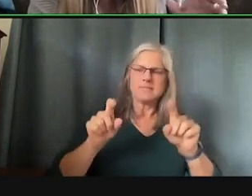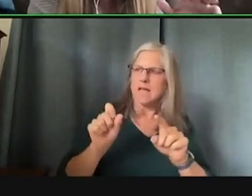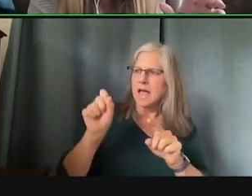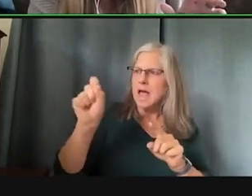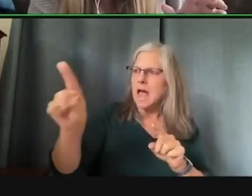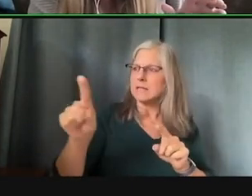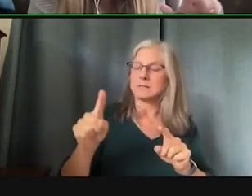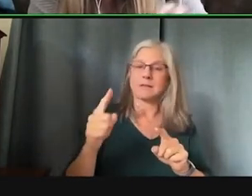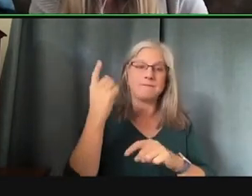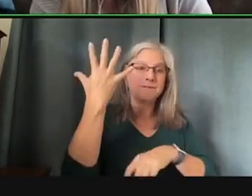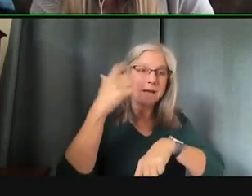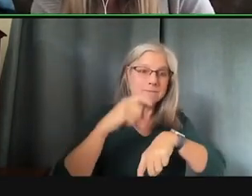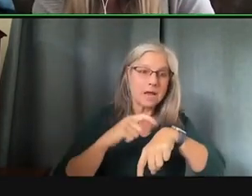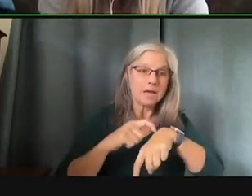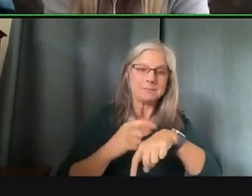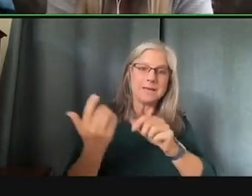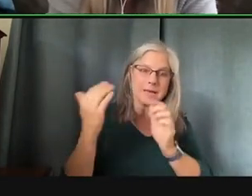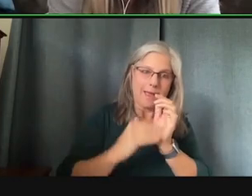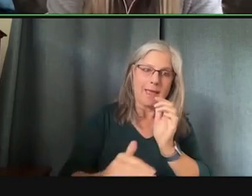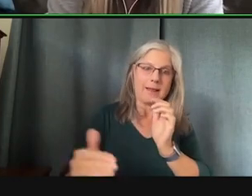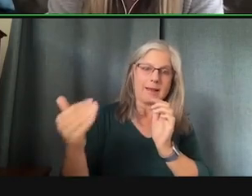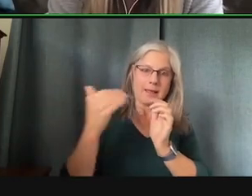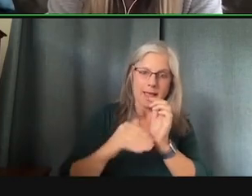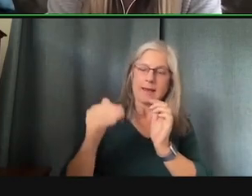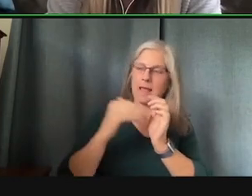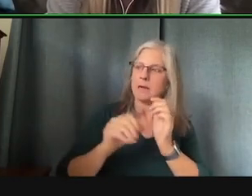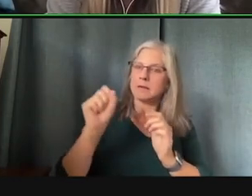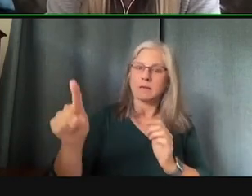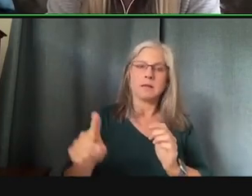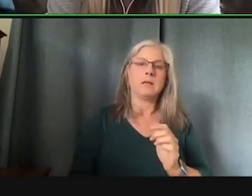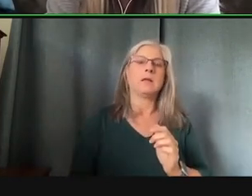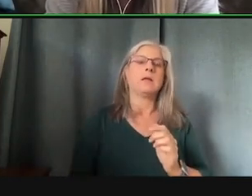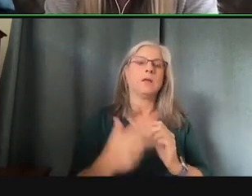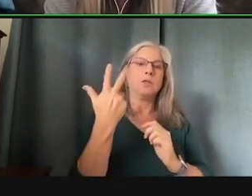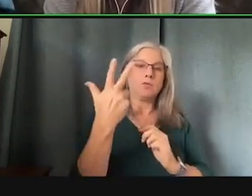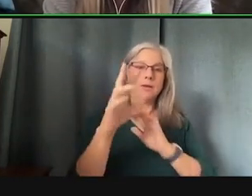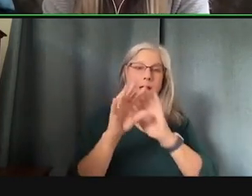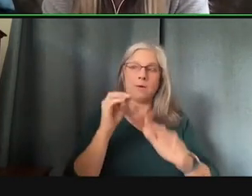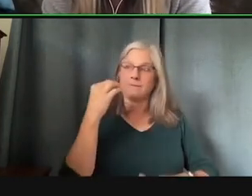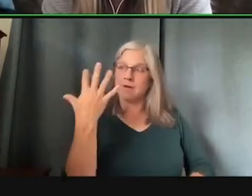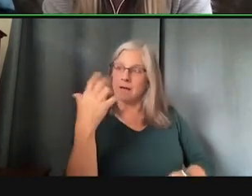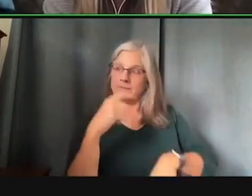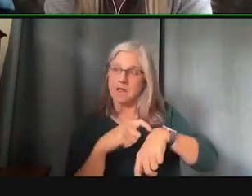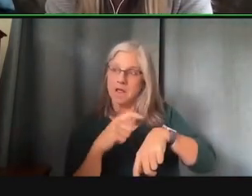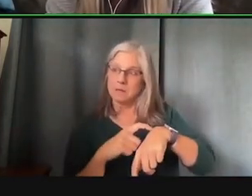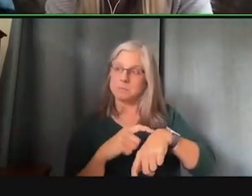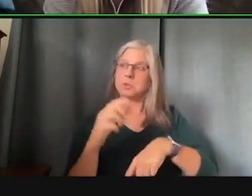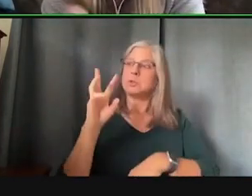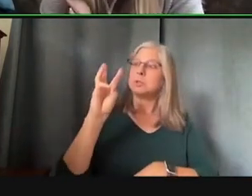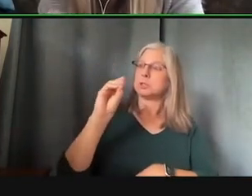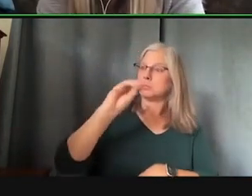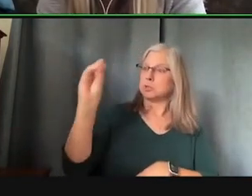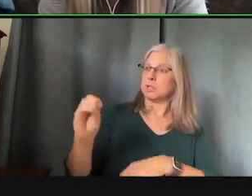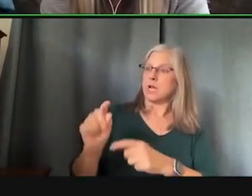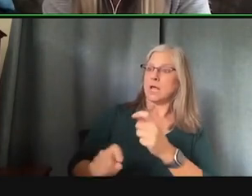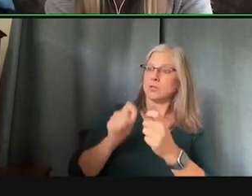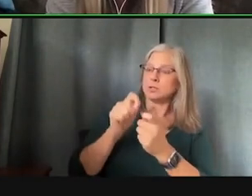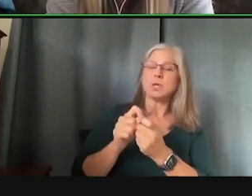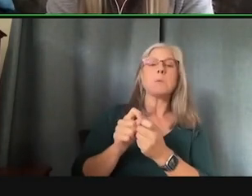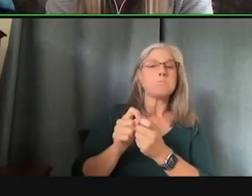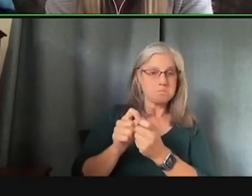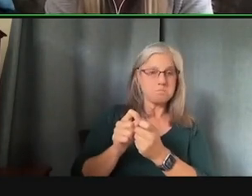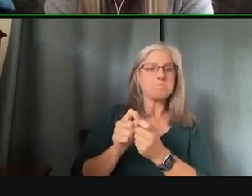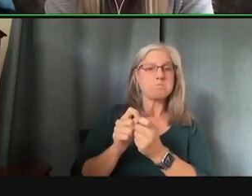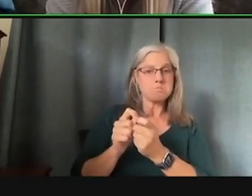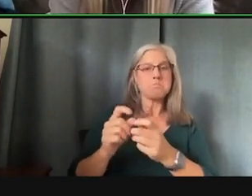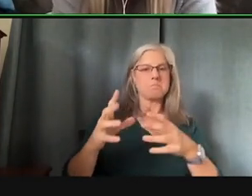it 5 times, and I'm saying, okay, 3 out of 5 times, I'm getting 60% accuracy. It's still okay if that's a